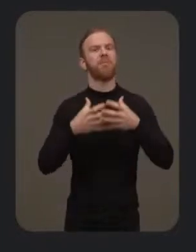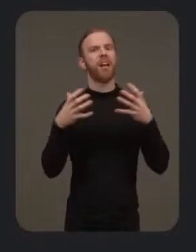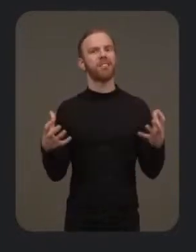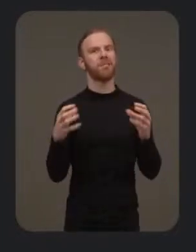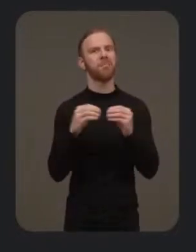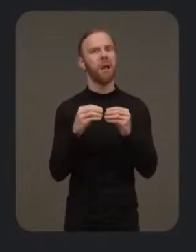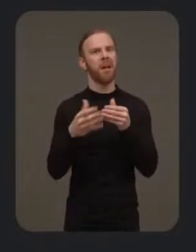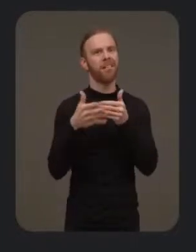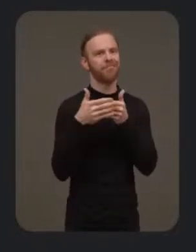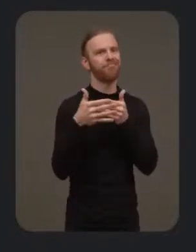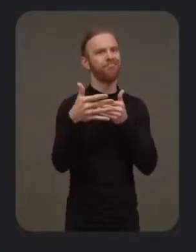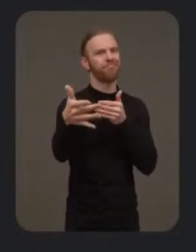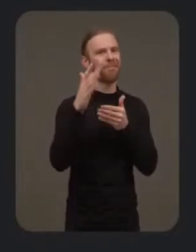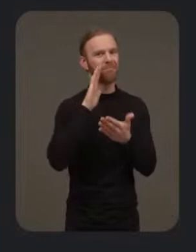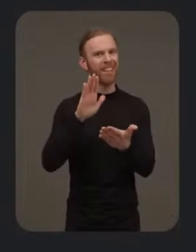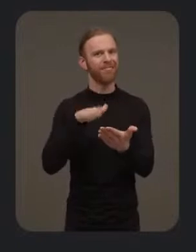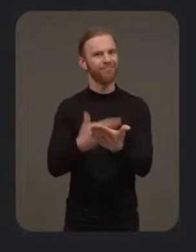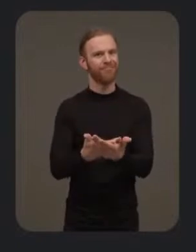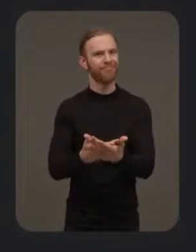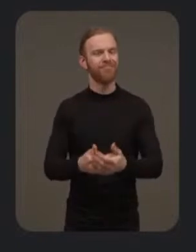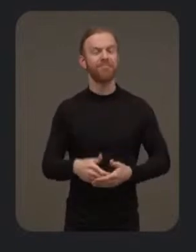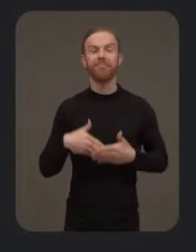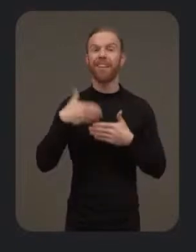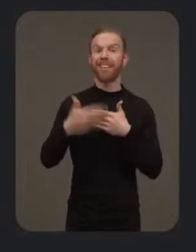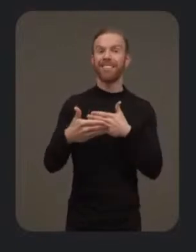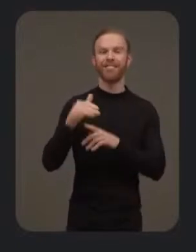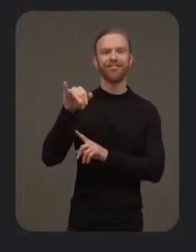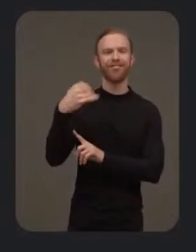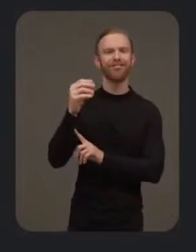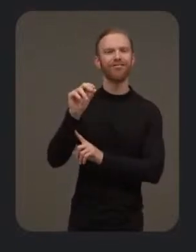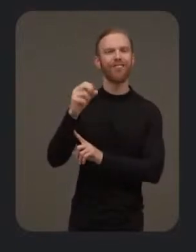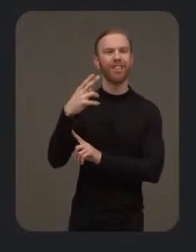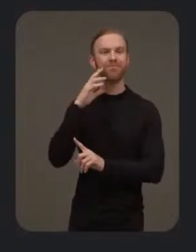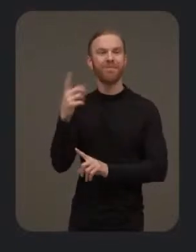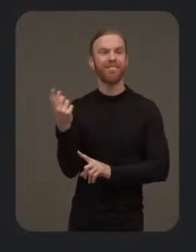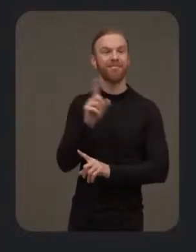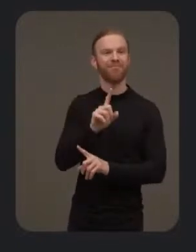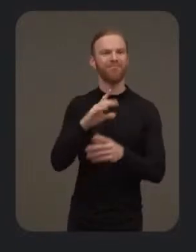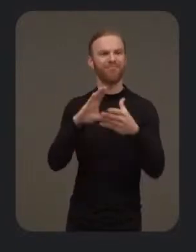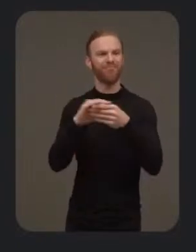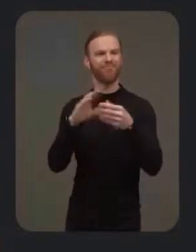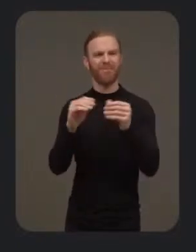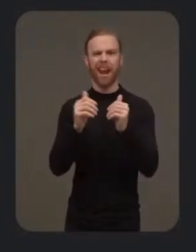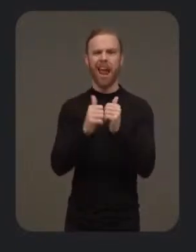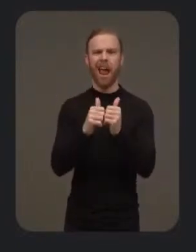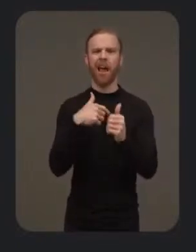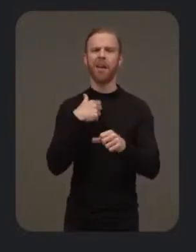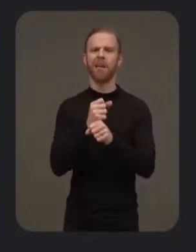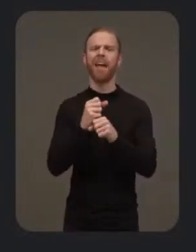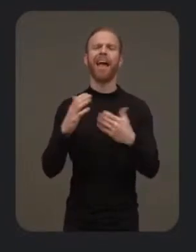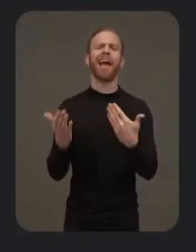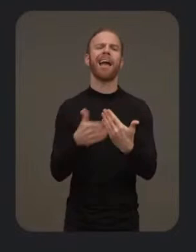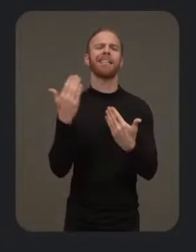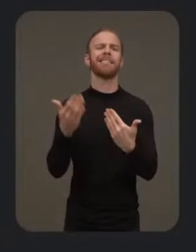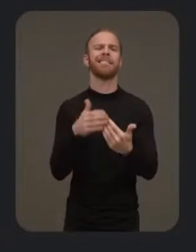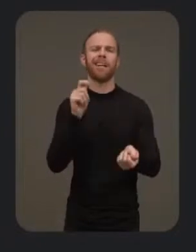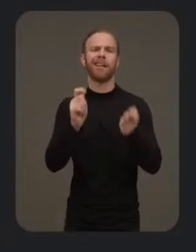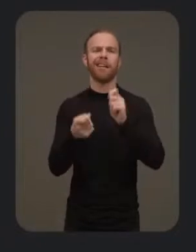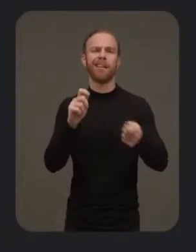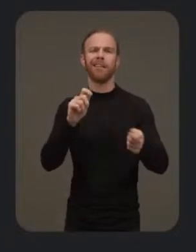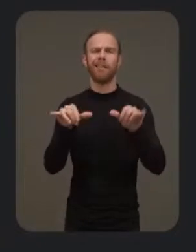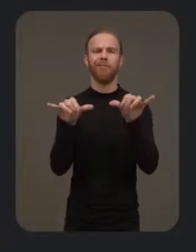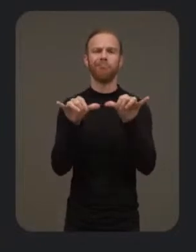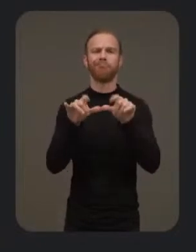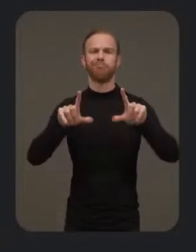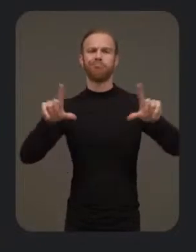to come. Next, Josh is here to show you exactly how we're making it easy and